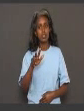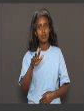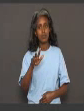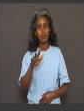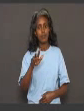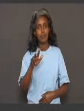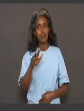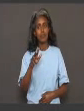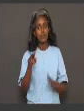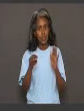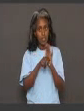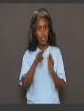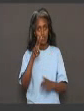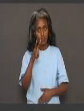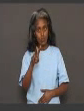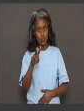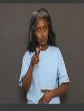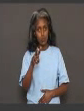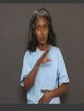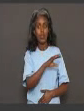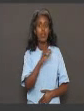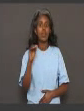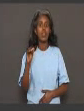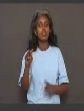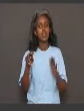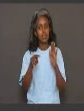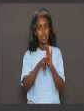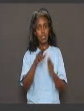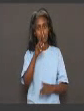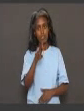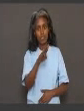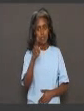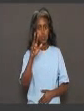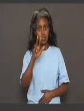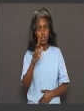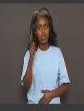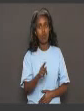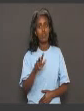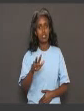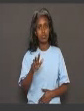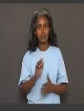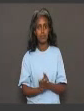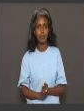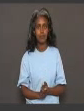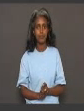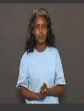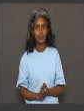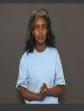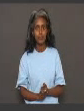over 3, negative 2, and negative root 3 over 3.